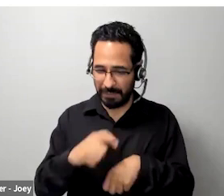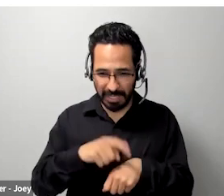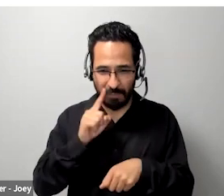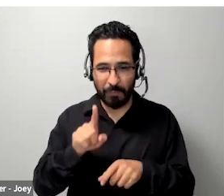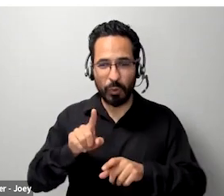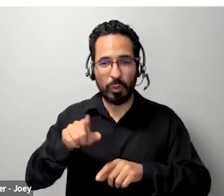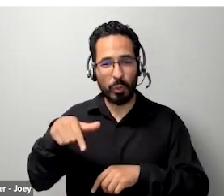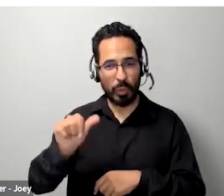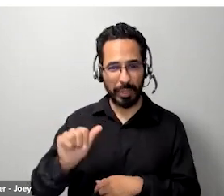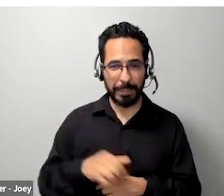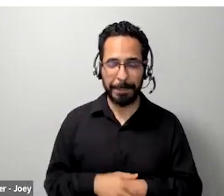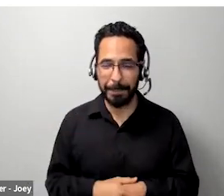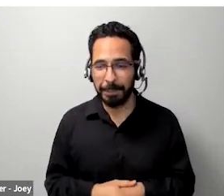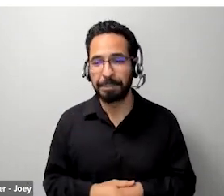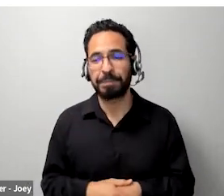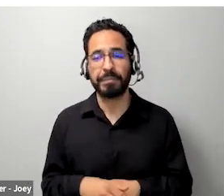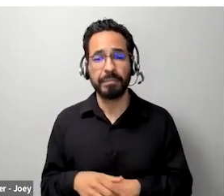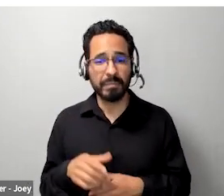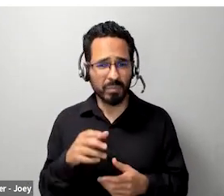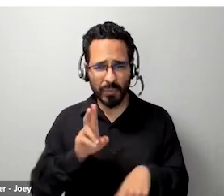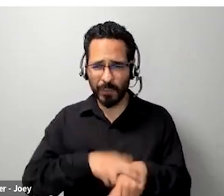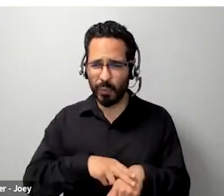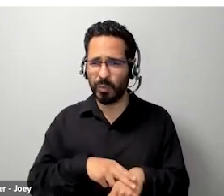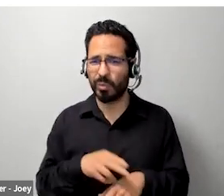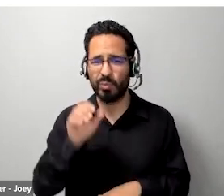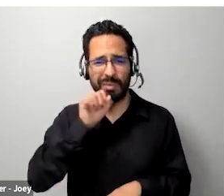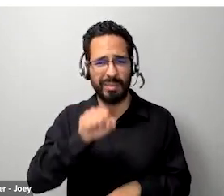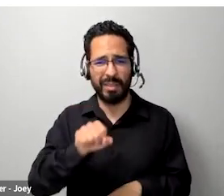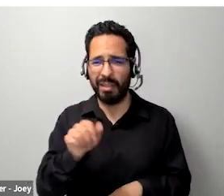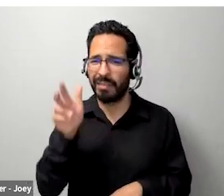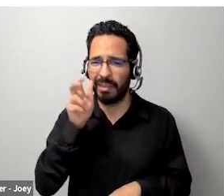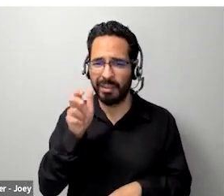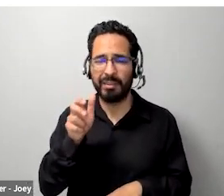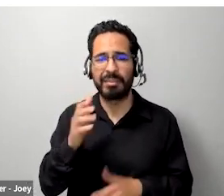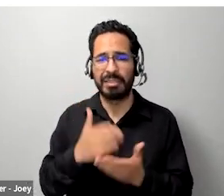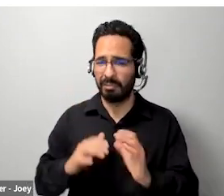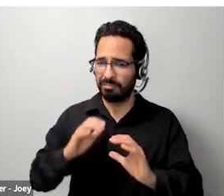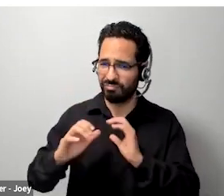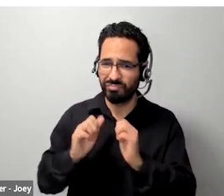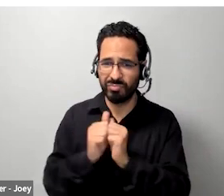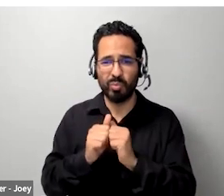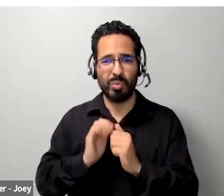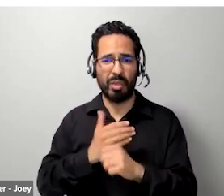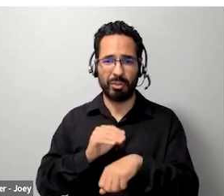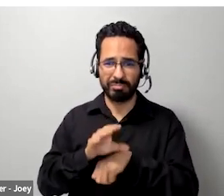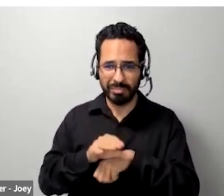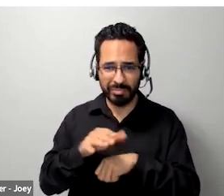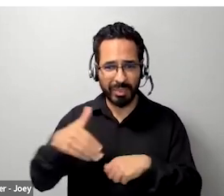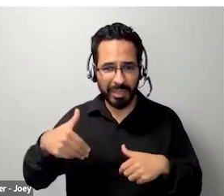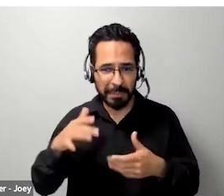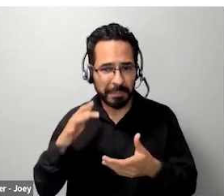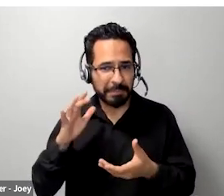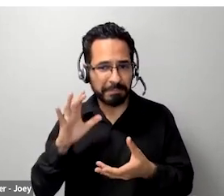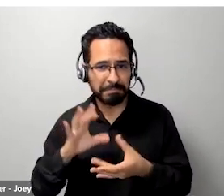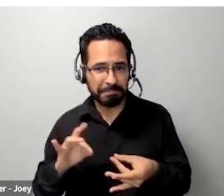and answers. And then, of course, we'd love to hear some conversation and back and forth with some tips that we didn't mention